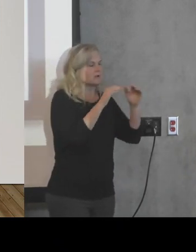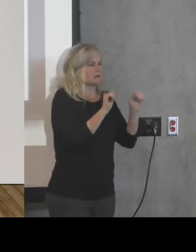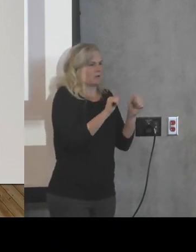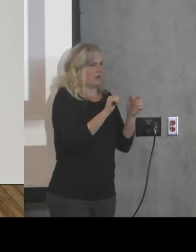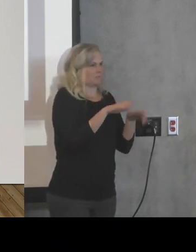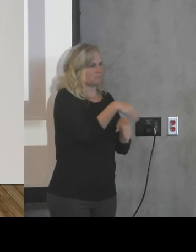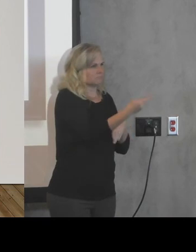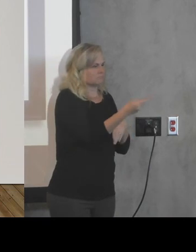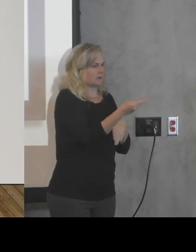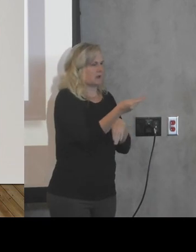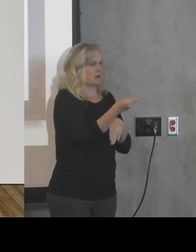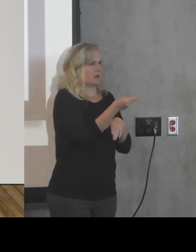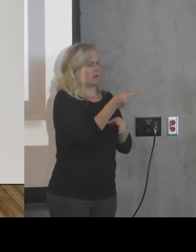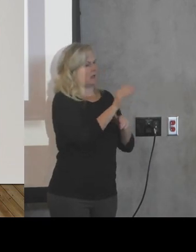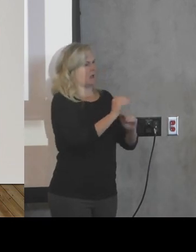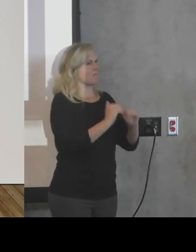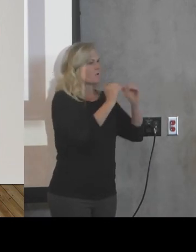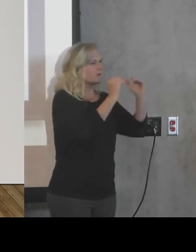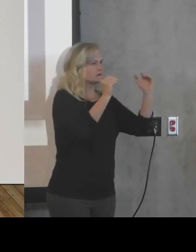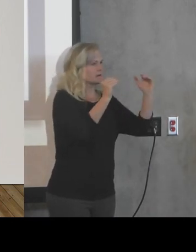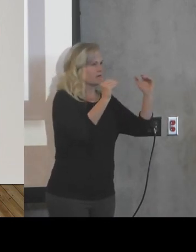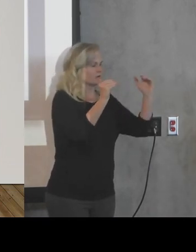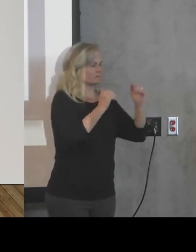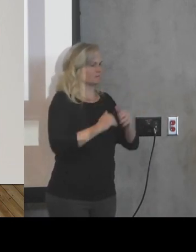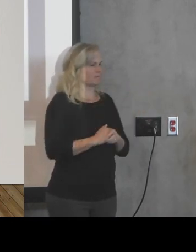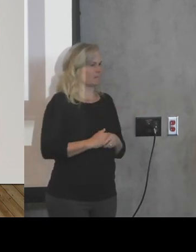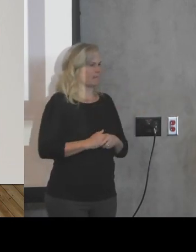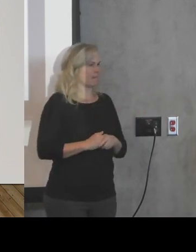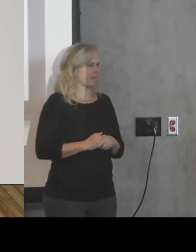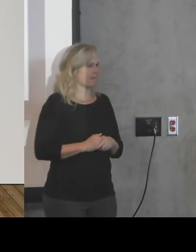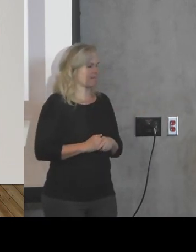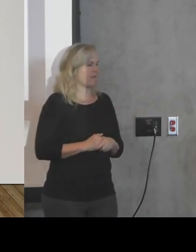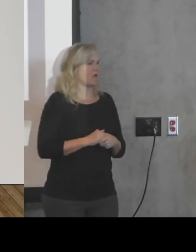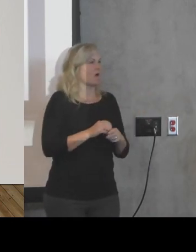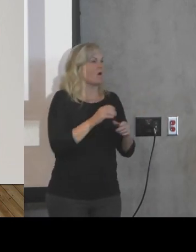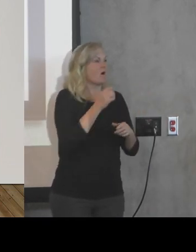And as Pam reminded me, it's evidence-based.